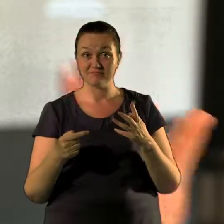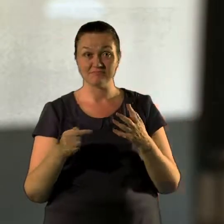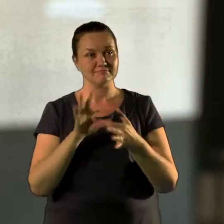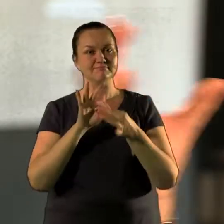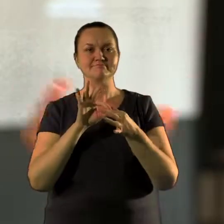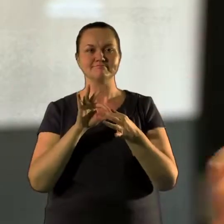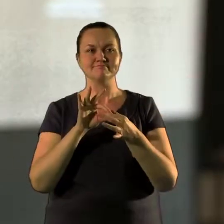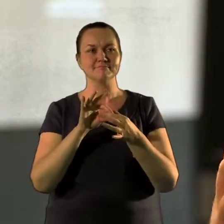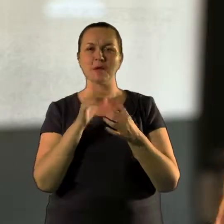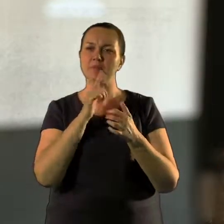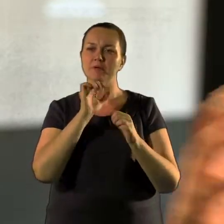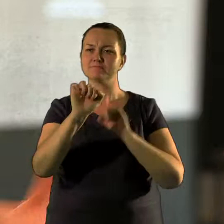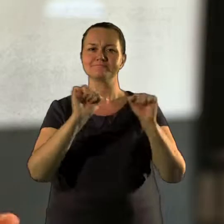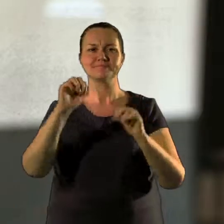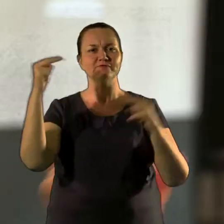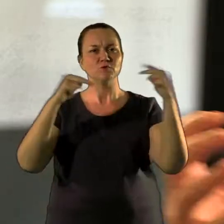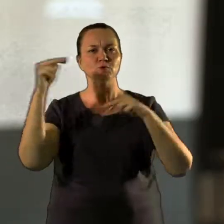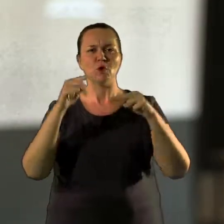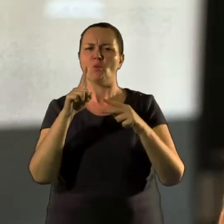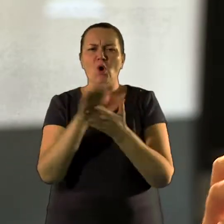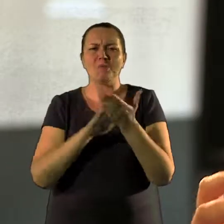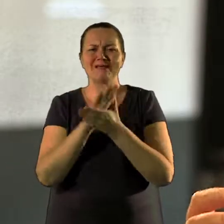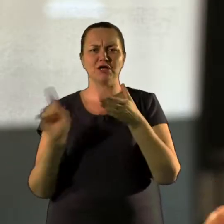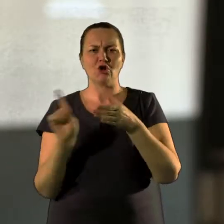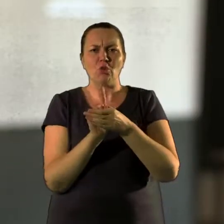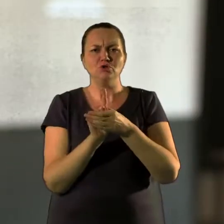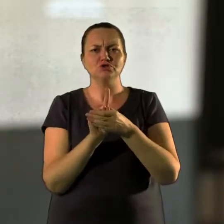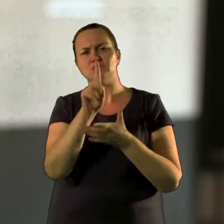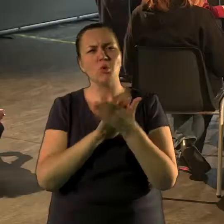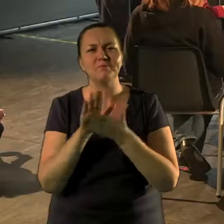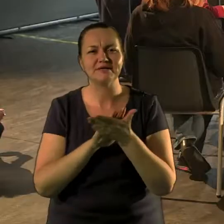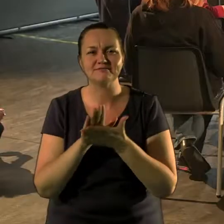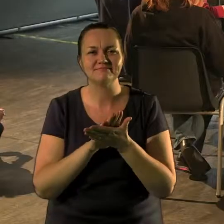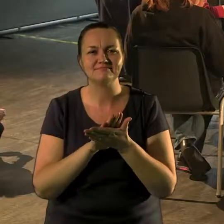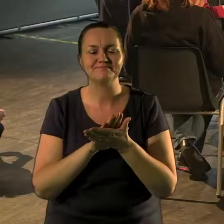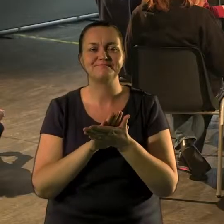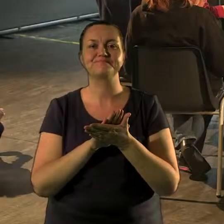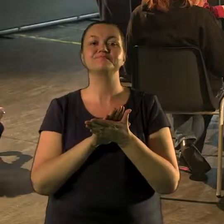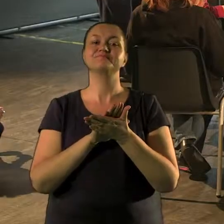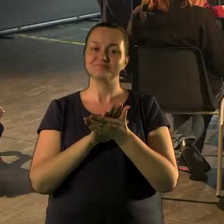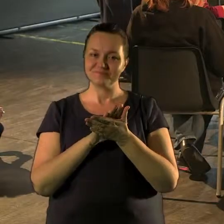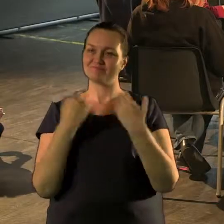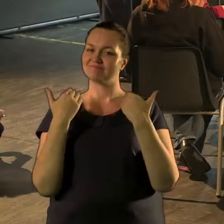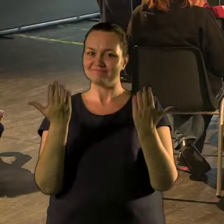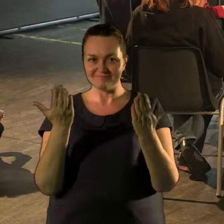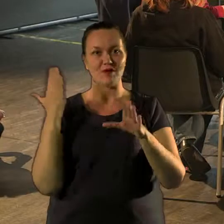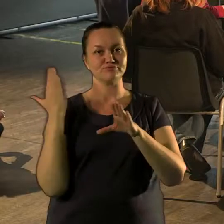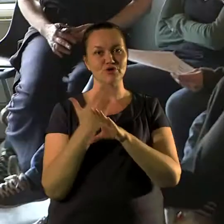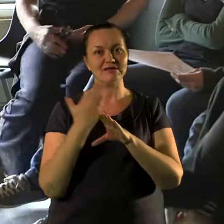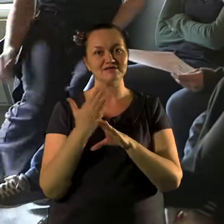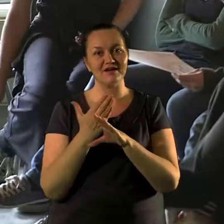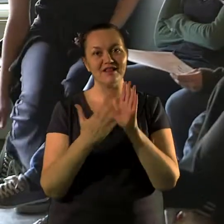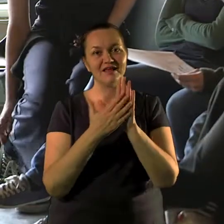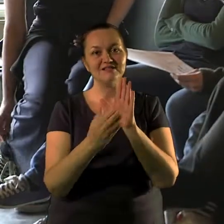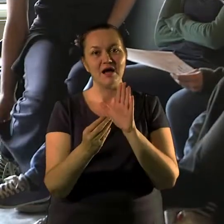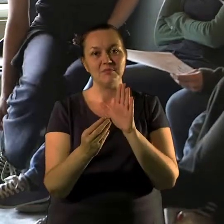people's perceptions of inclusion and what it is and what it isn't, and trying to sort of give them a practical example of